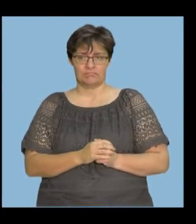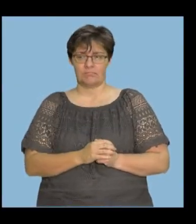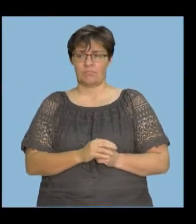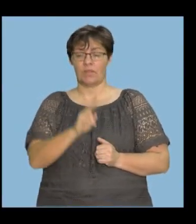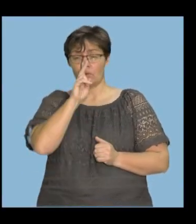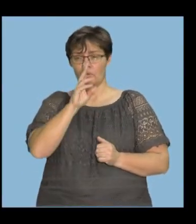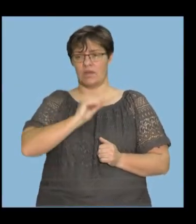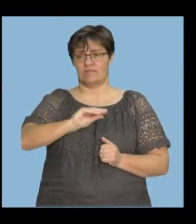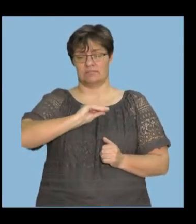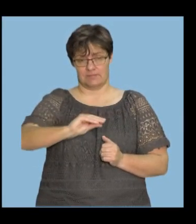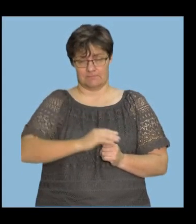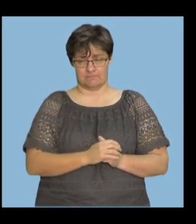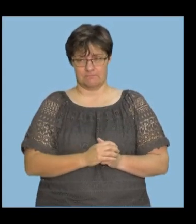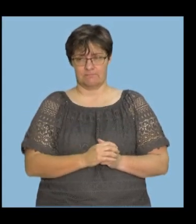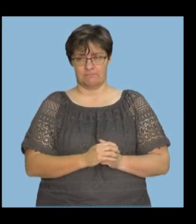investments.